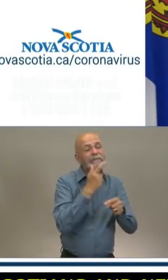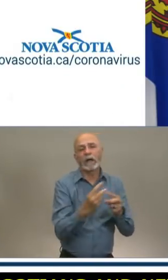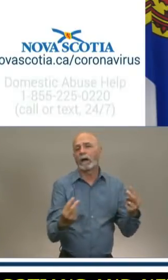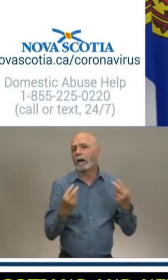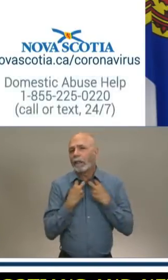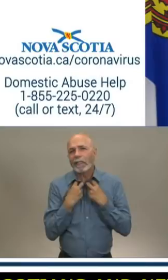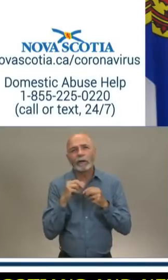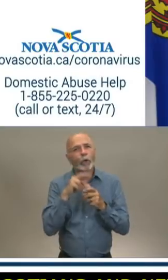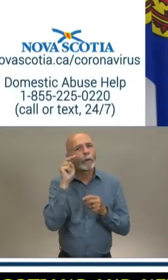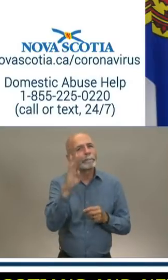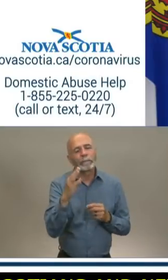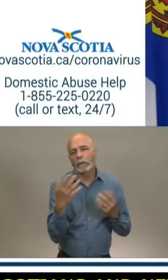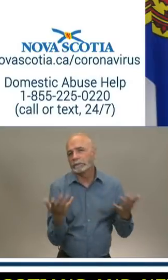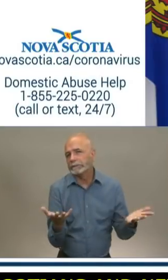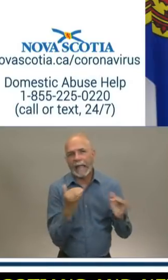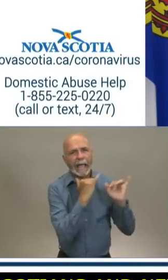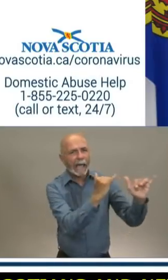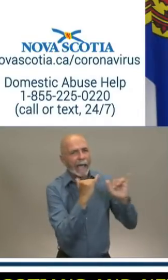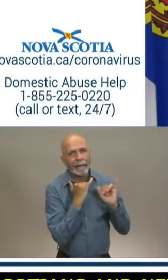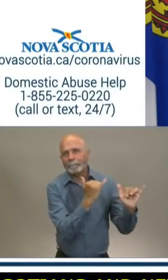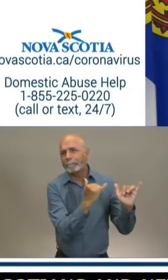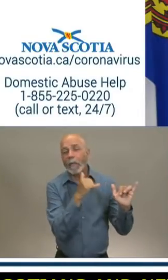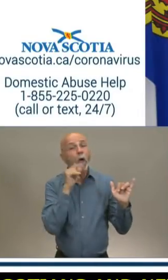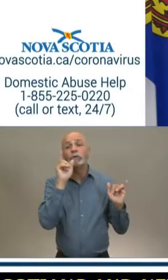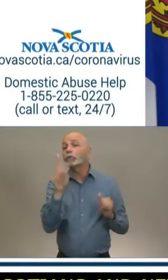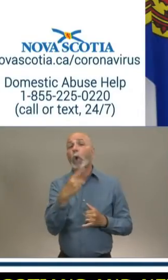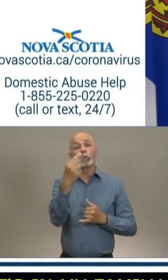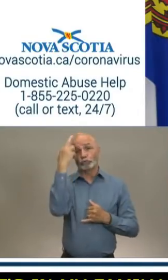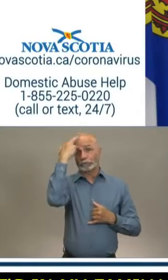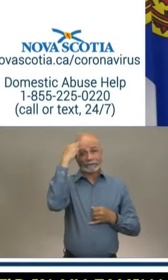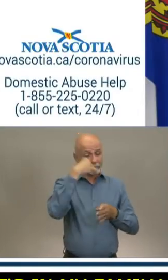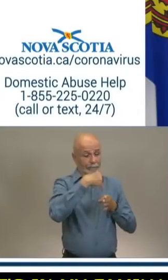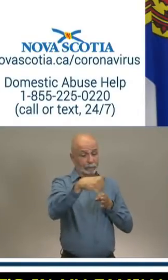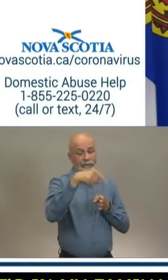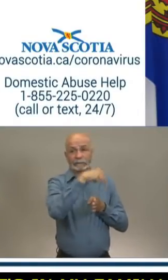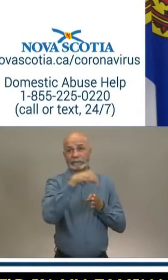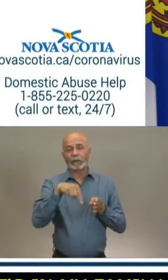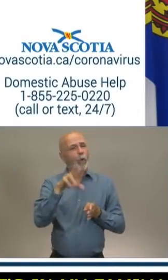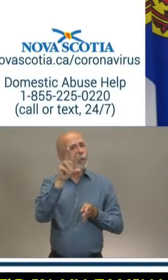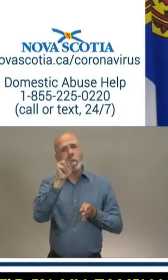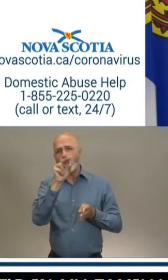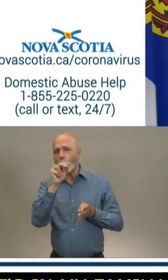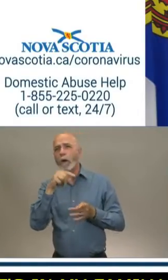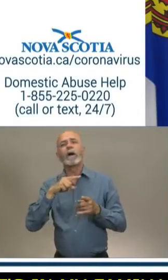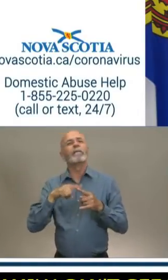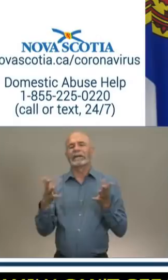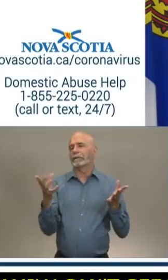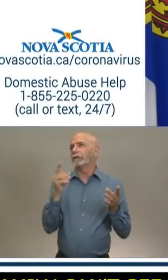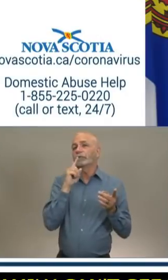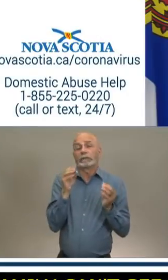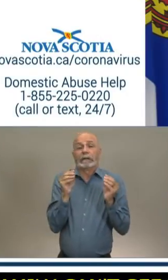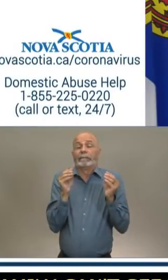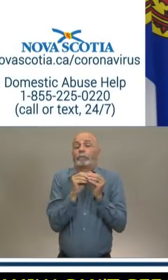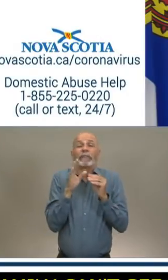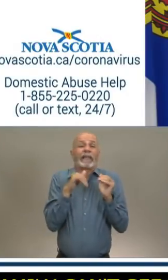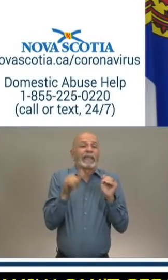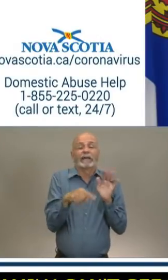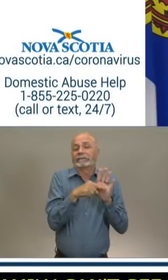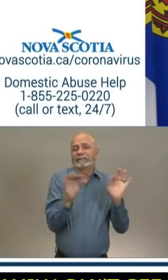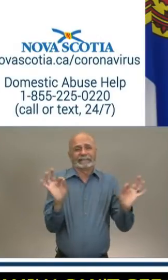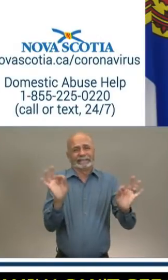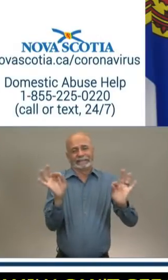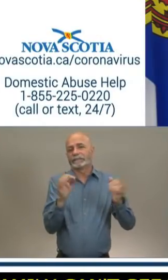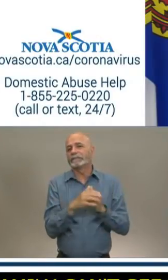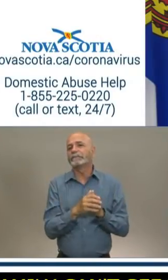about just the border towns. This is much deeper than that. So all of us want to see our borders